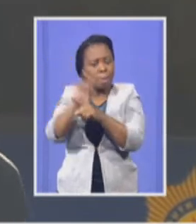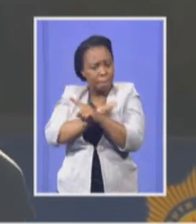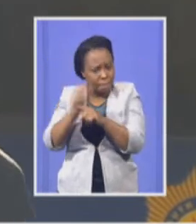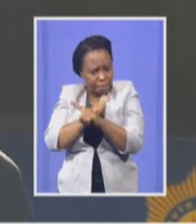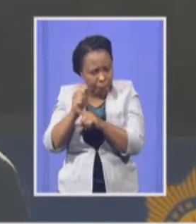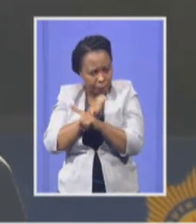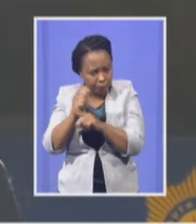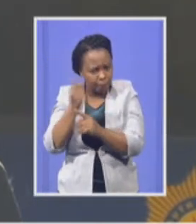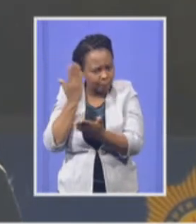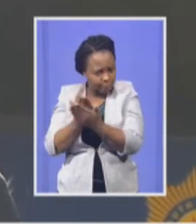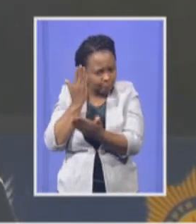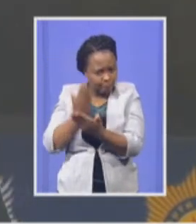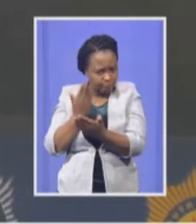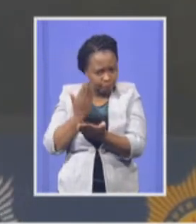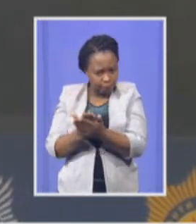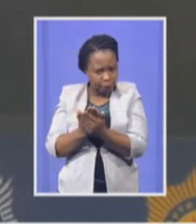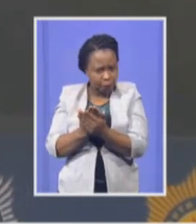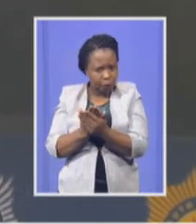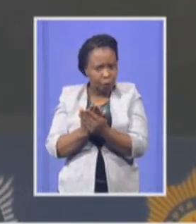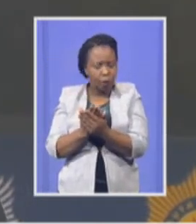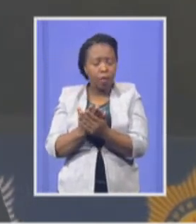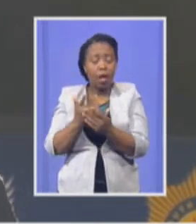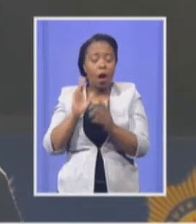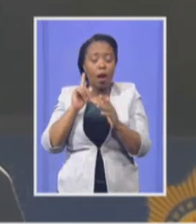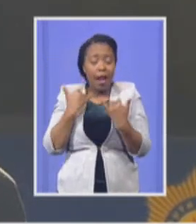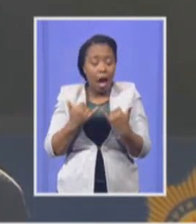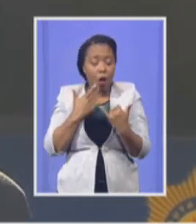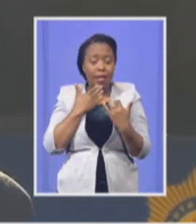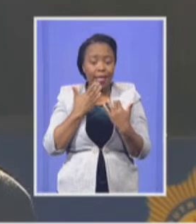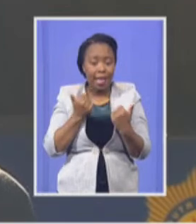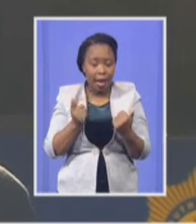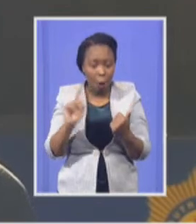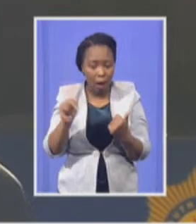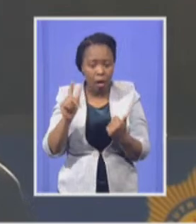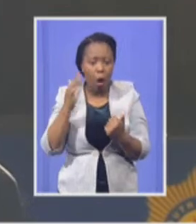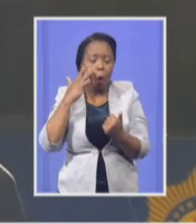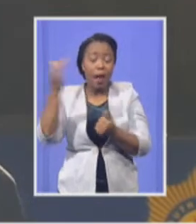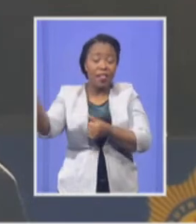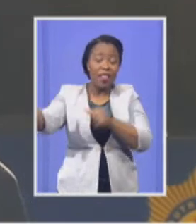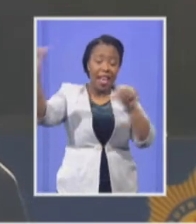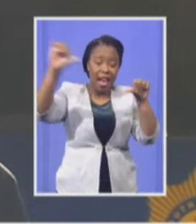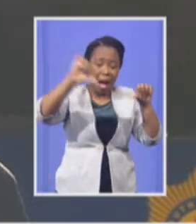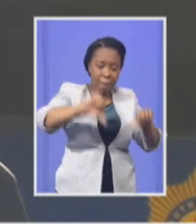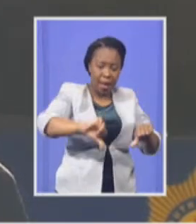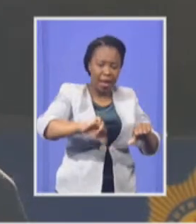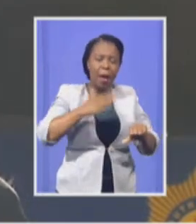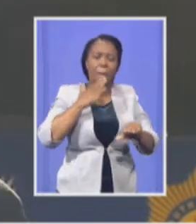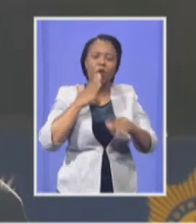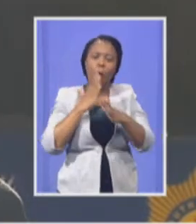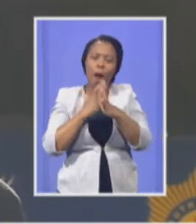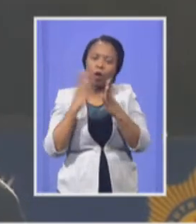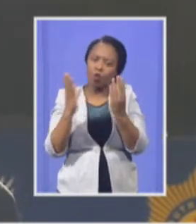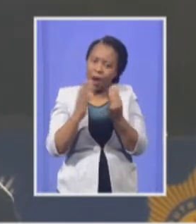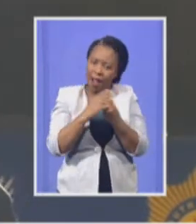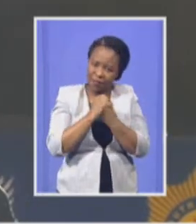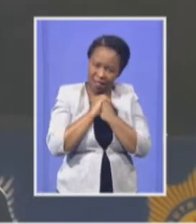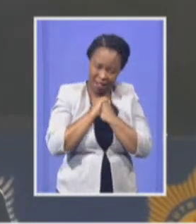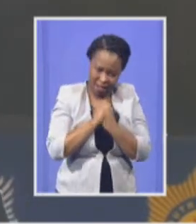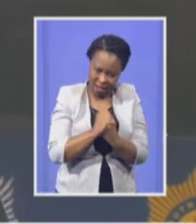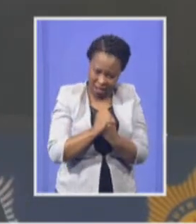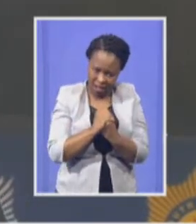esicelayo ukuthi uma ebuya lamaphoyisa nibambisane nawo nisebenzisane